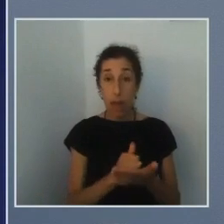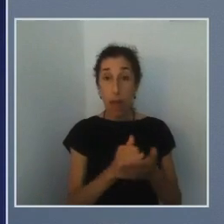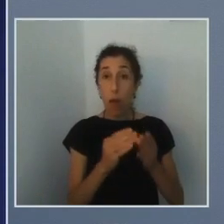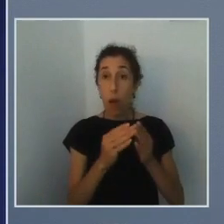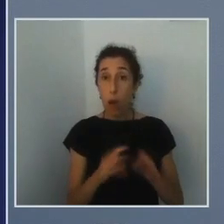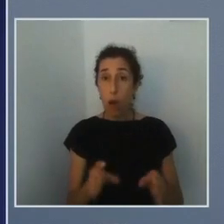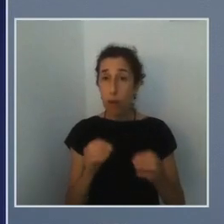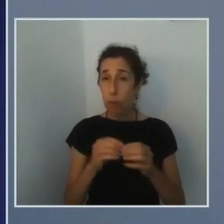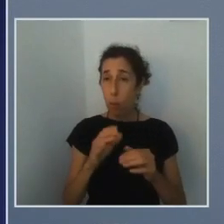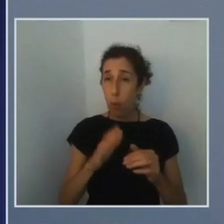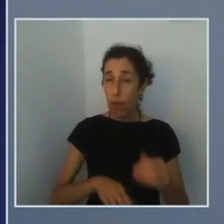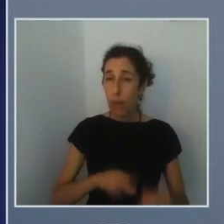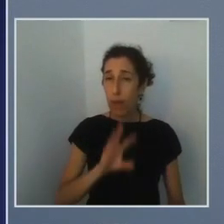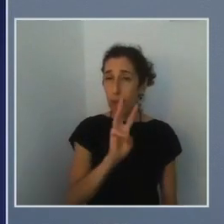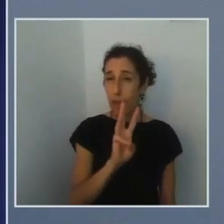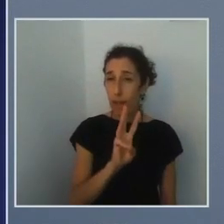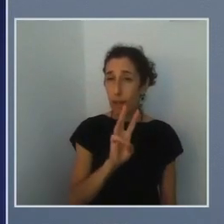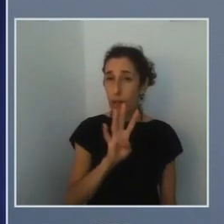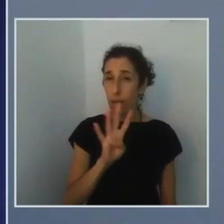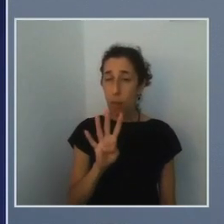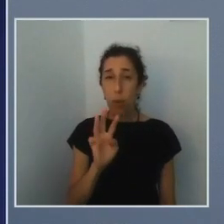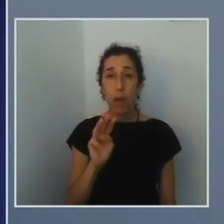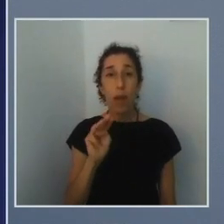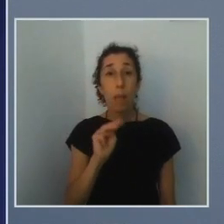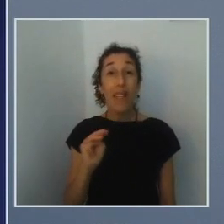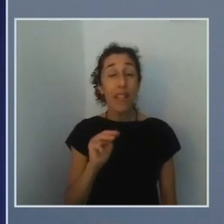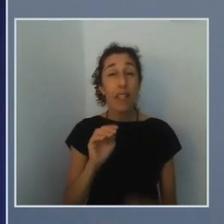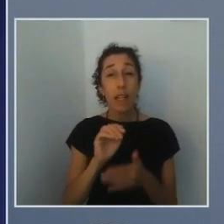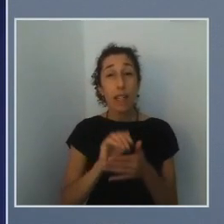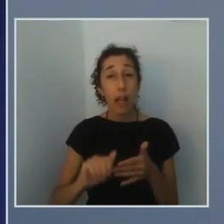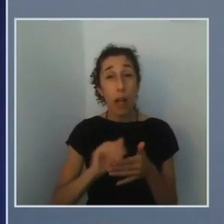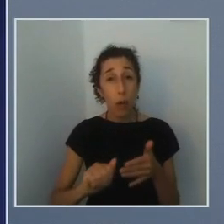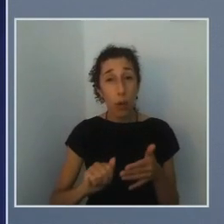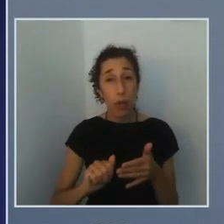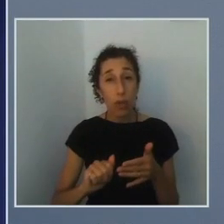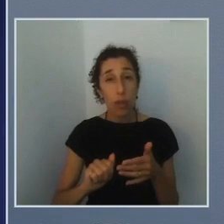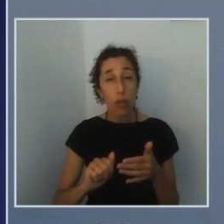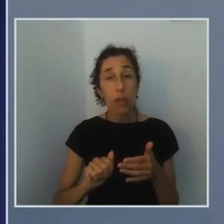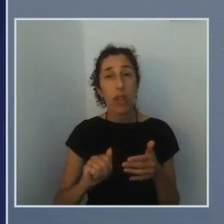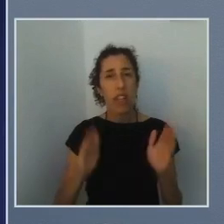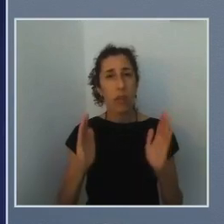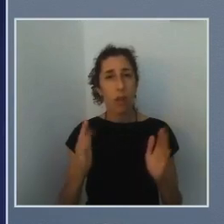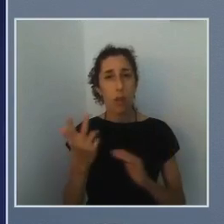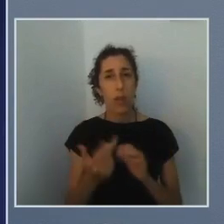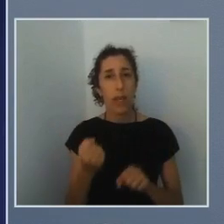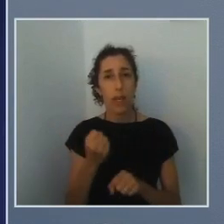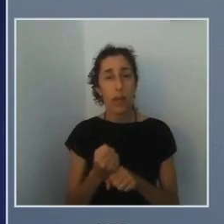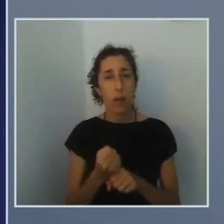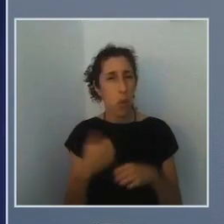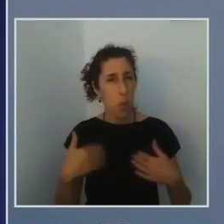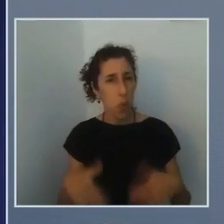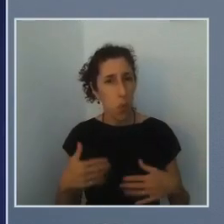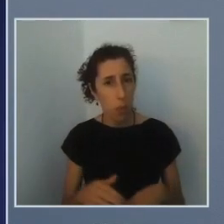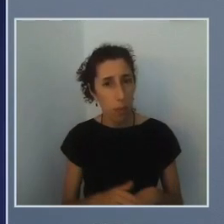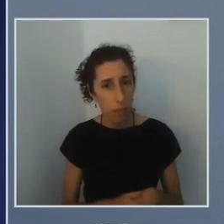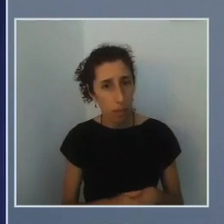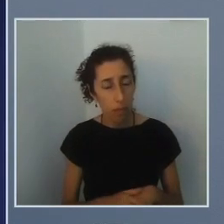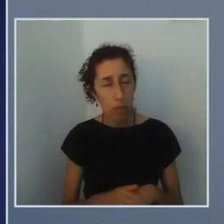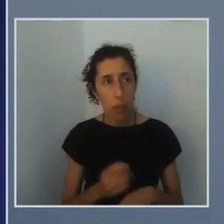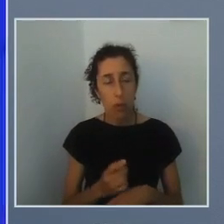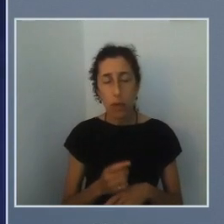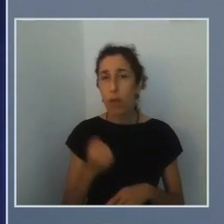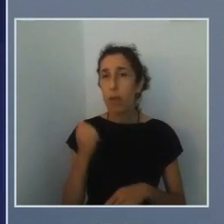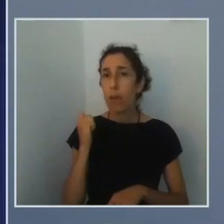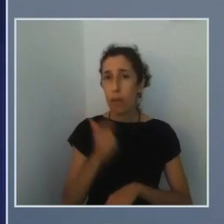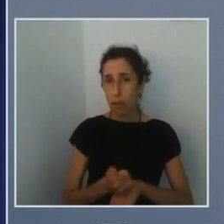million in just 3 years. Since its founding in 1871, the NRA has